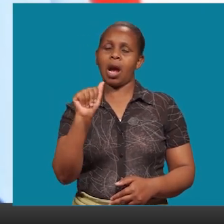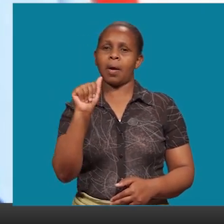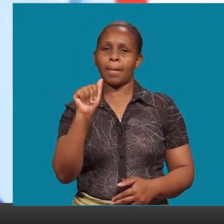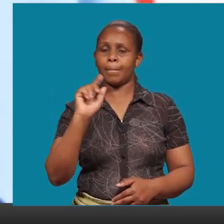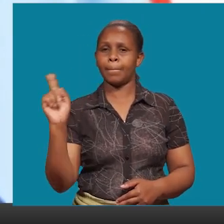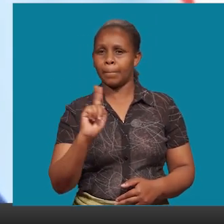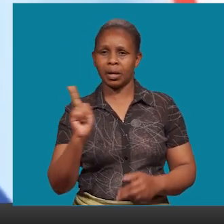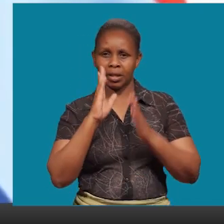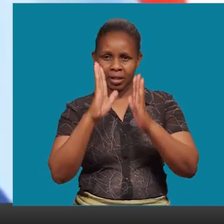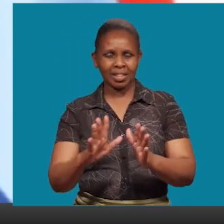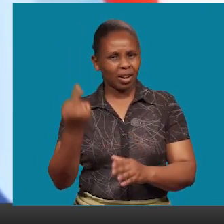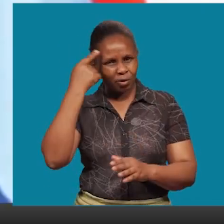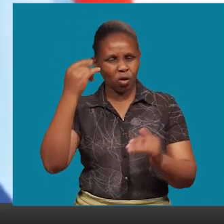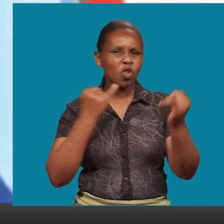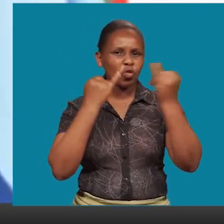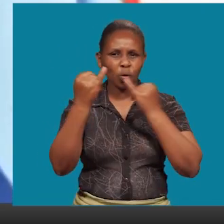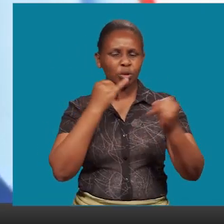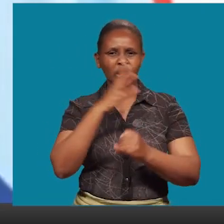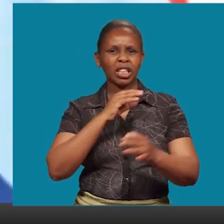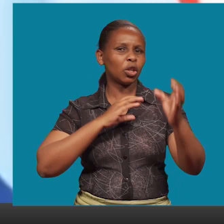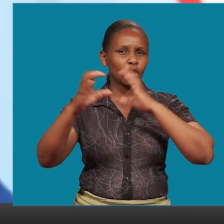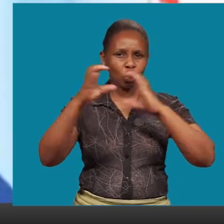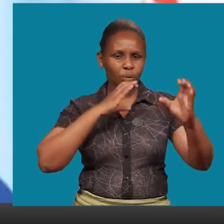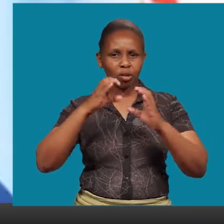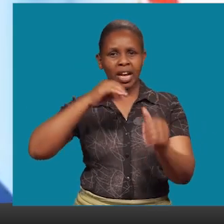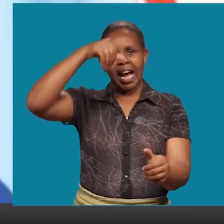Susan Nakumicha Wafula,